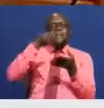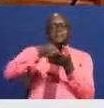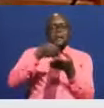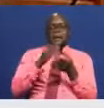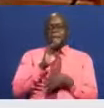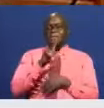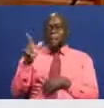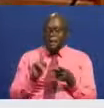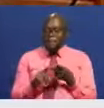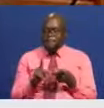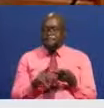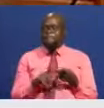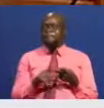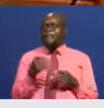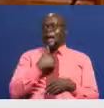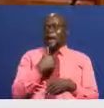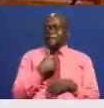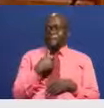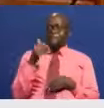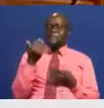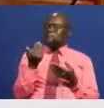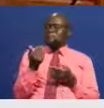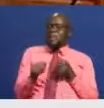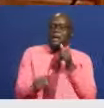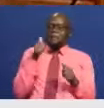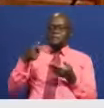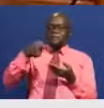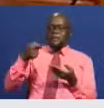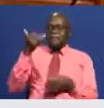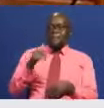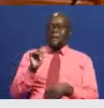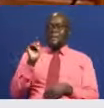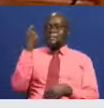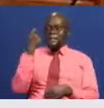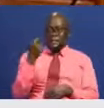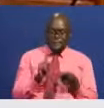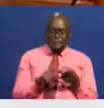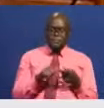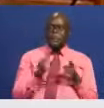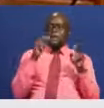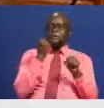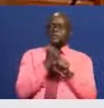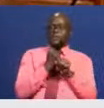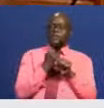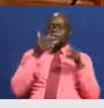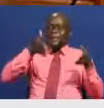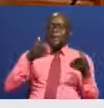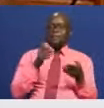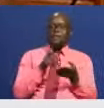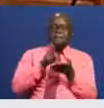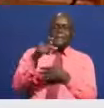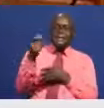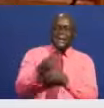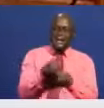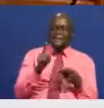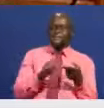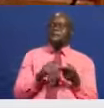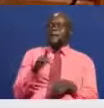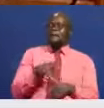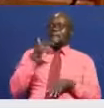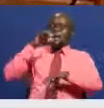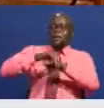bill having been rejected by the President. Issues to do with recurrent expenditure, feel